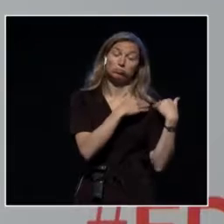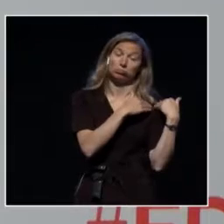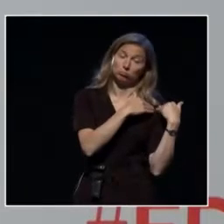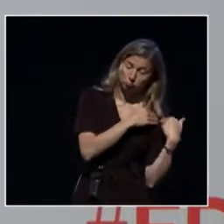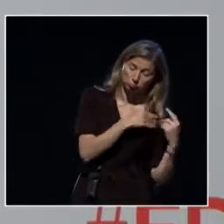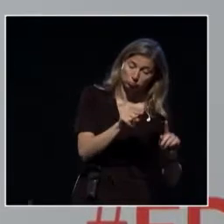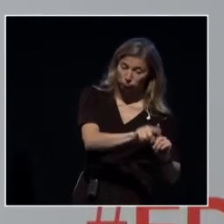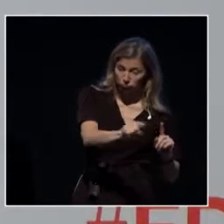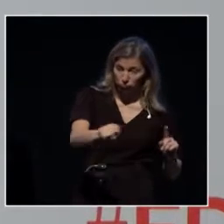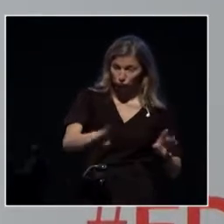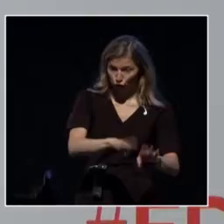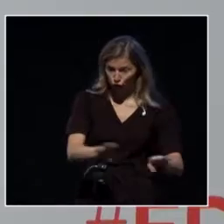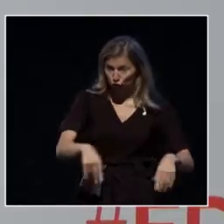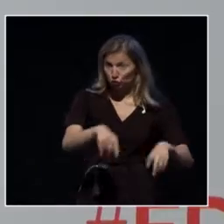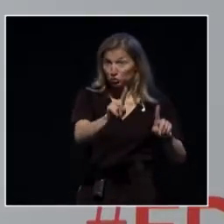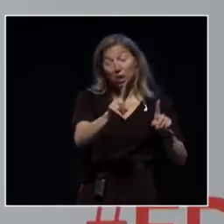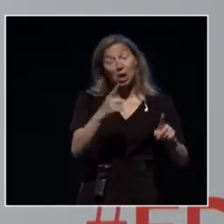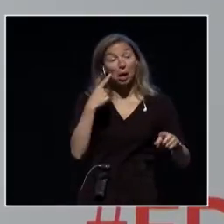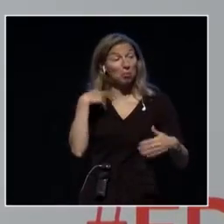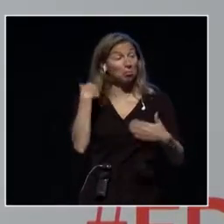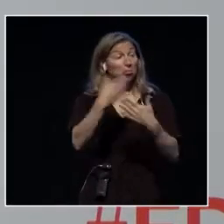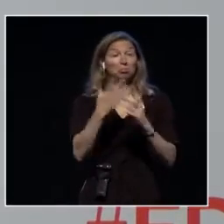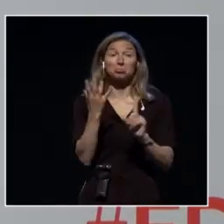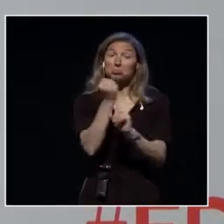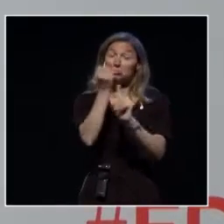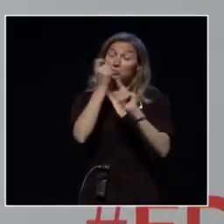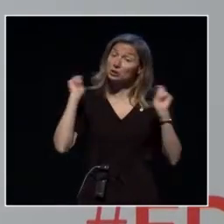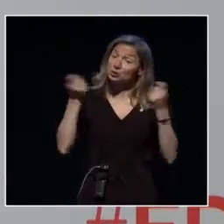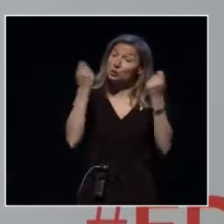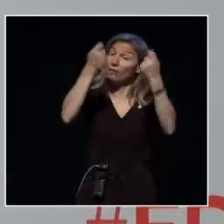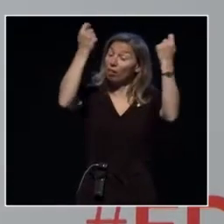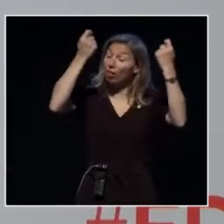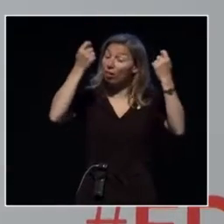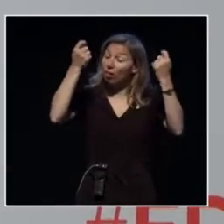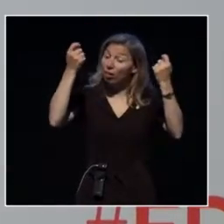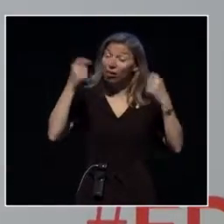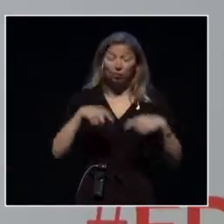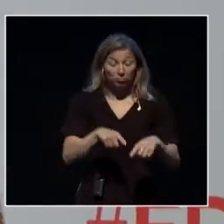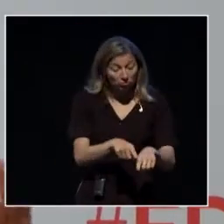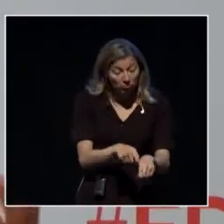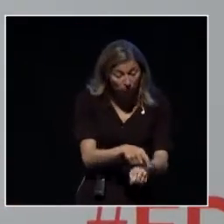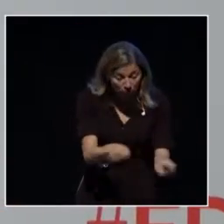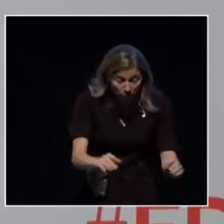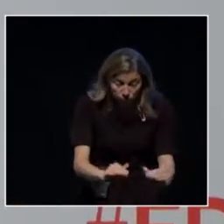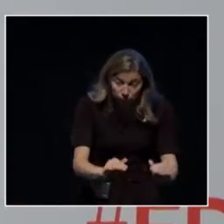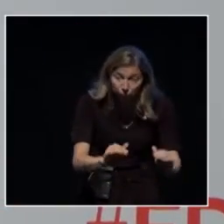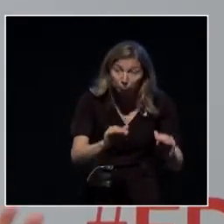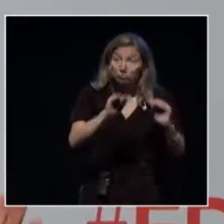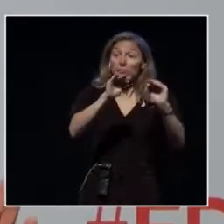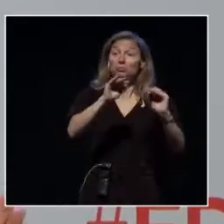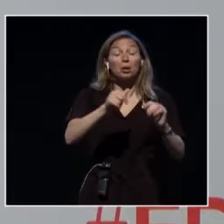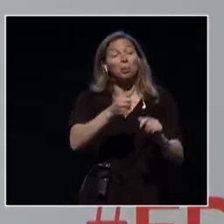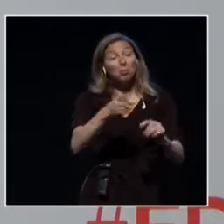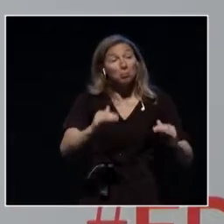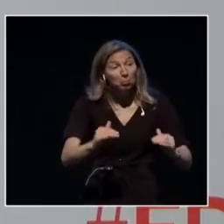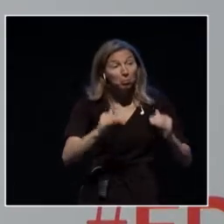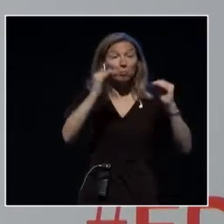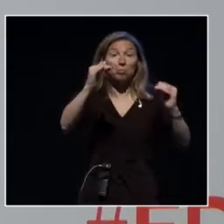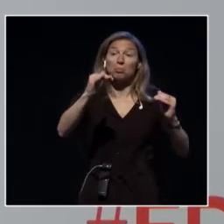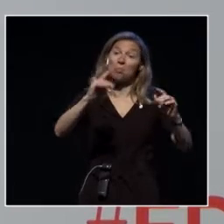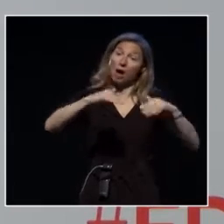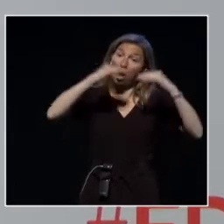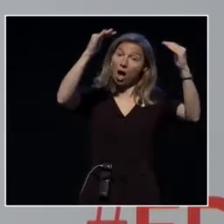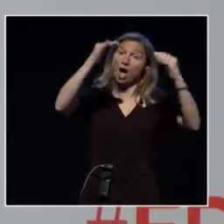responsibility. And we made it successful. They were in school. They did continue. Some continued in higher education. We gave them education